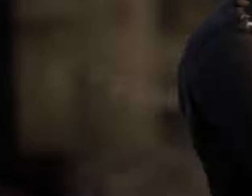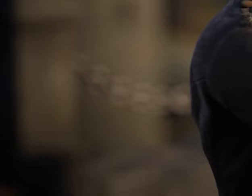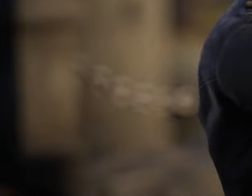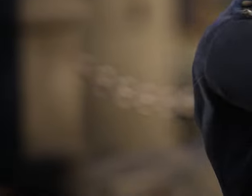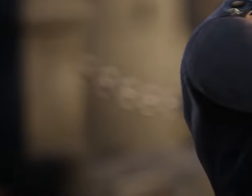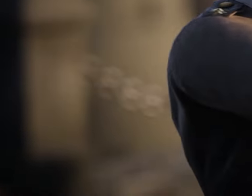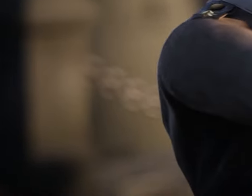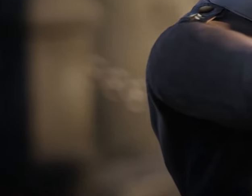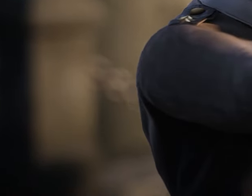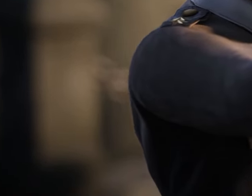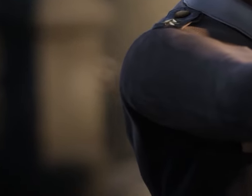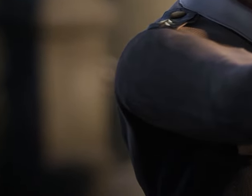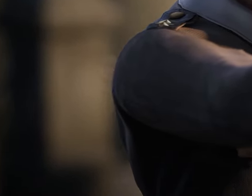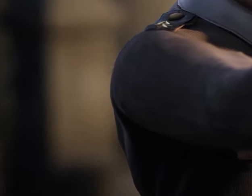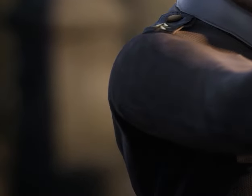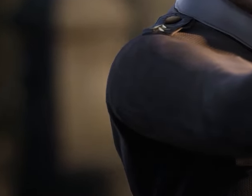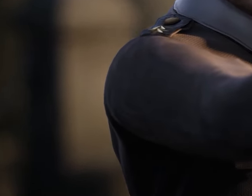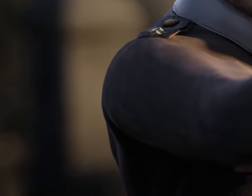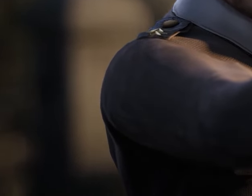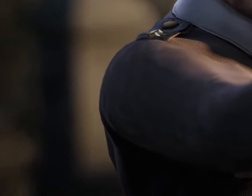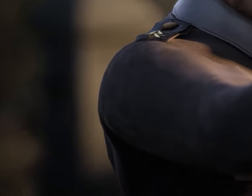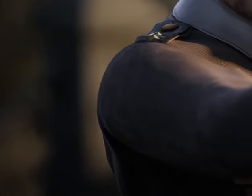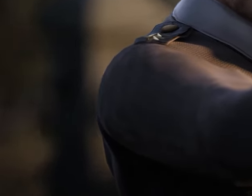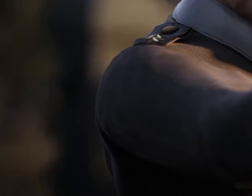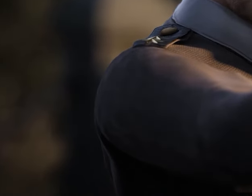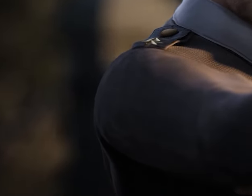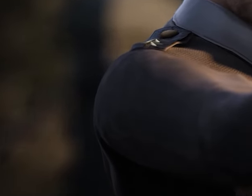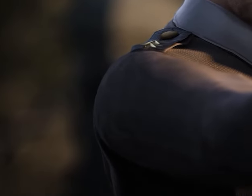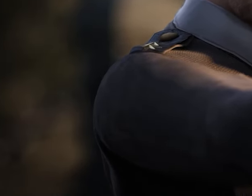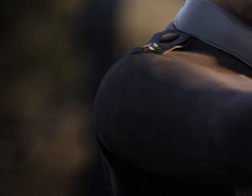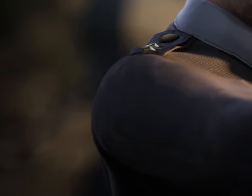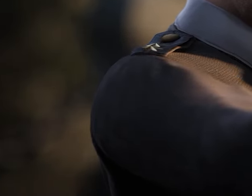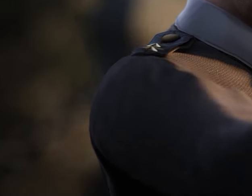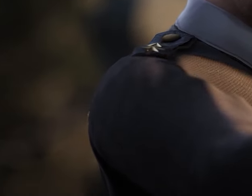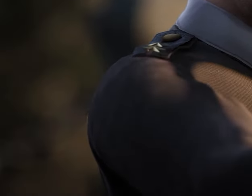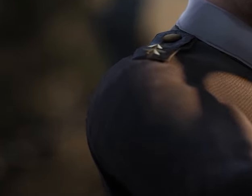You've set things in motion you don't understand, Hannah.